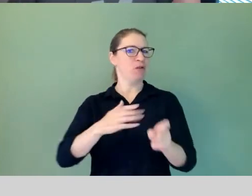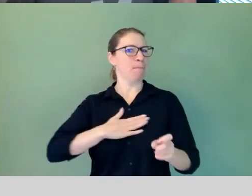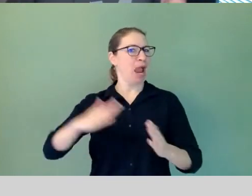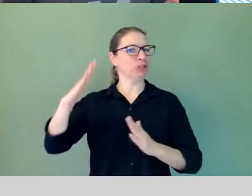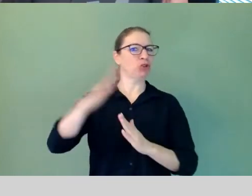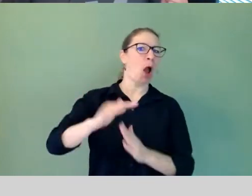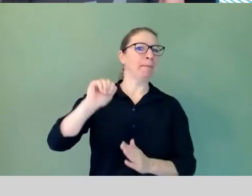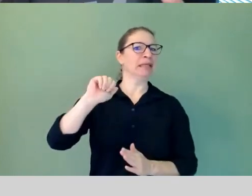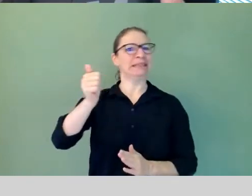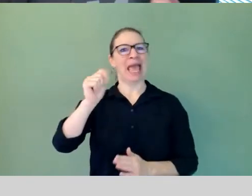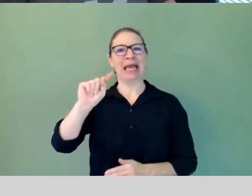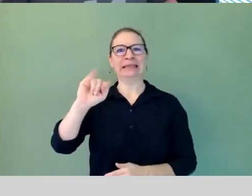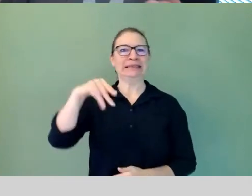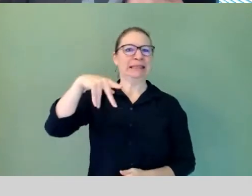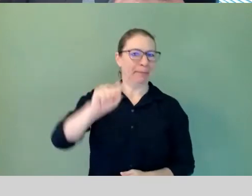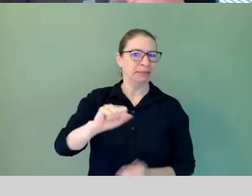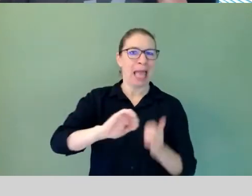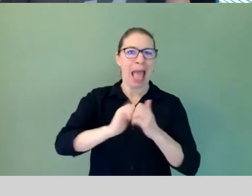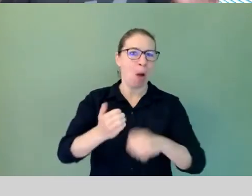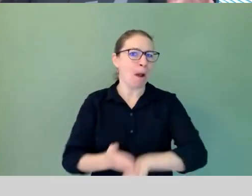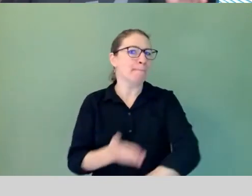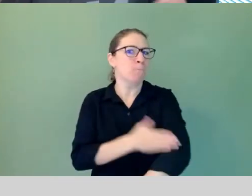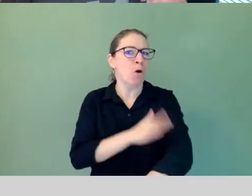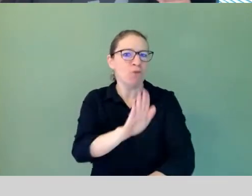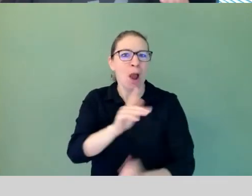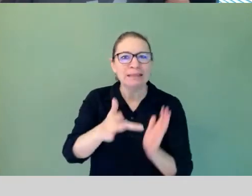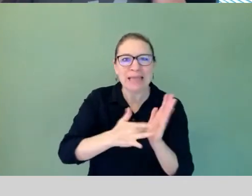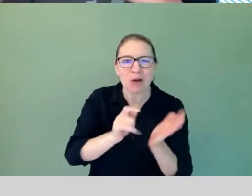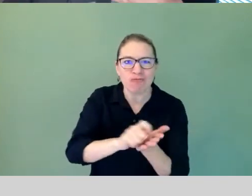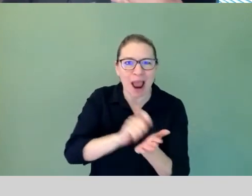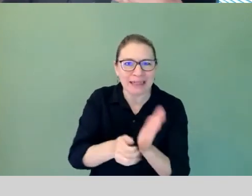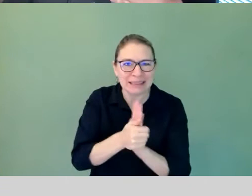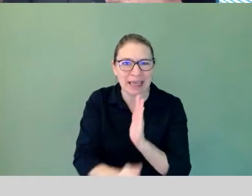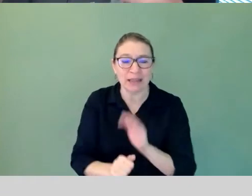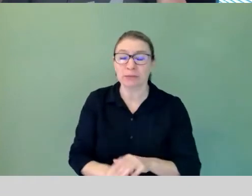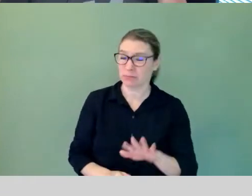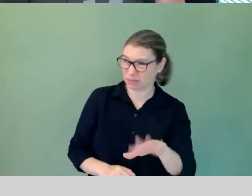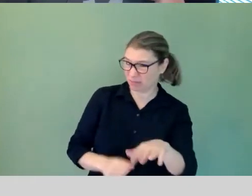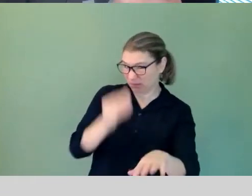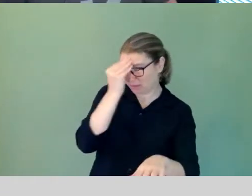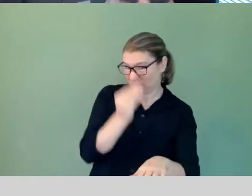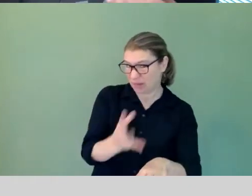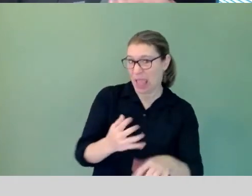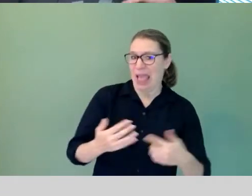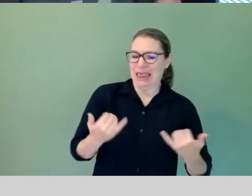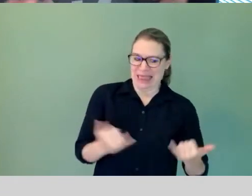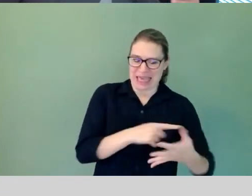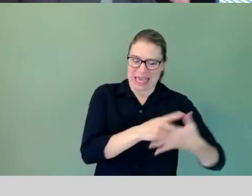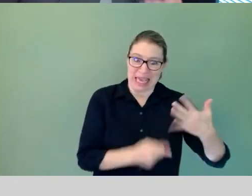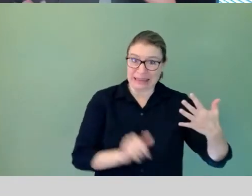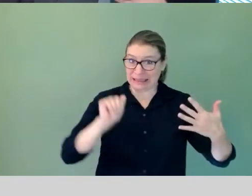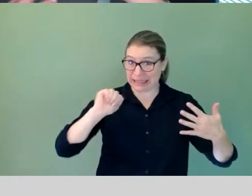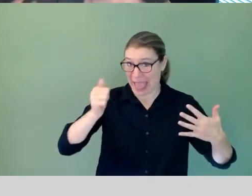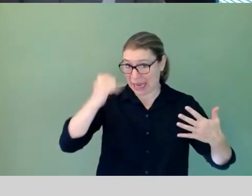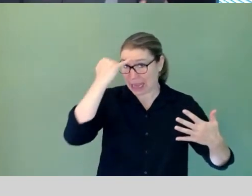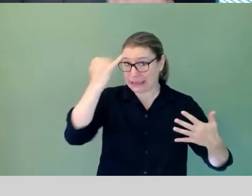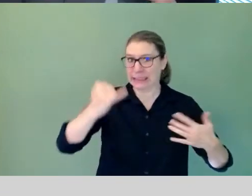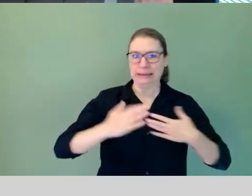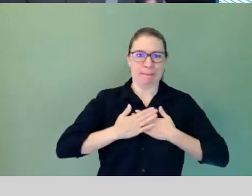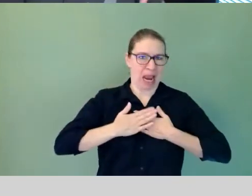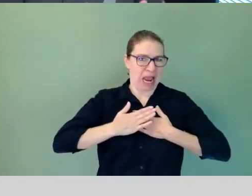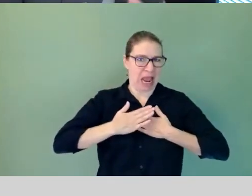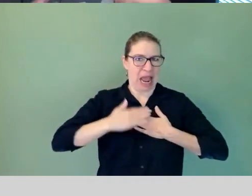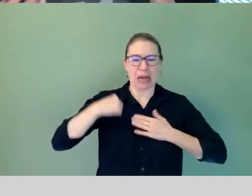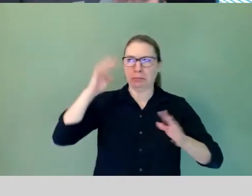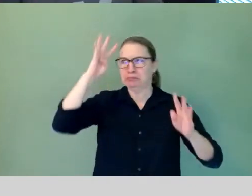improving your technical writing. A quick disclaimer, these are my tips and tricks. These are what have helped me after spending 2 years